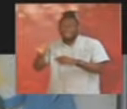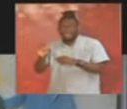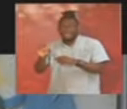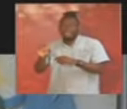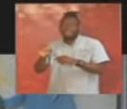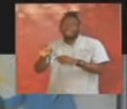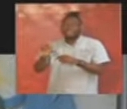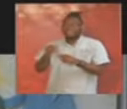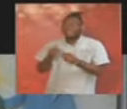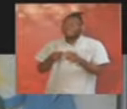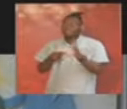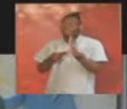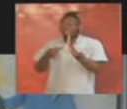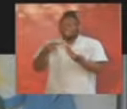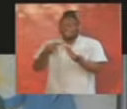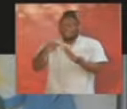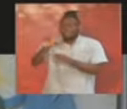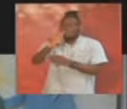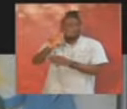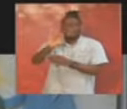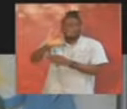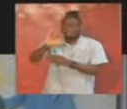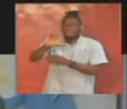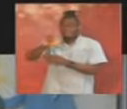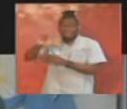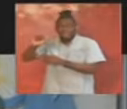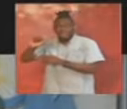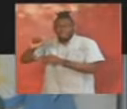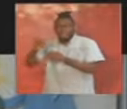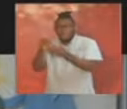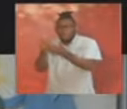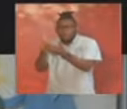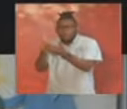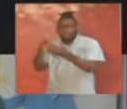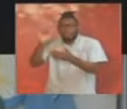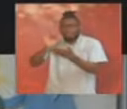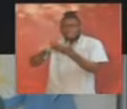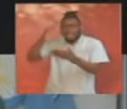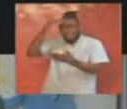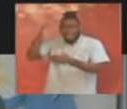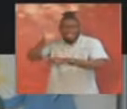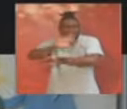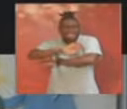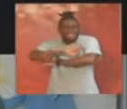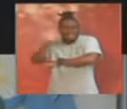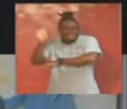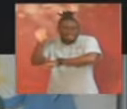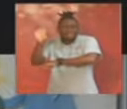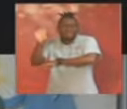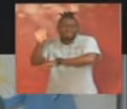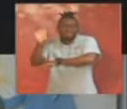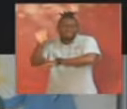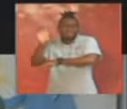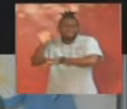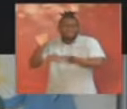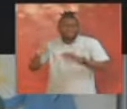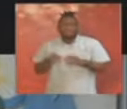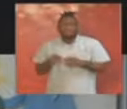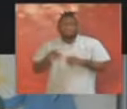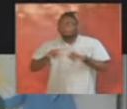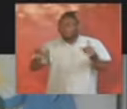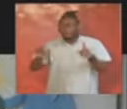hotels. Well, that's all things being equal with respect to transport over the air and sea bridge. But we know and